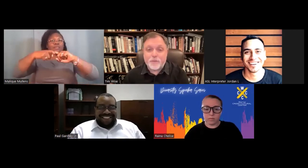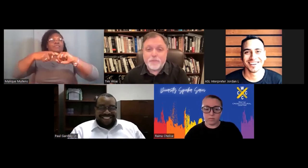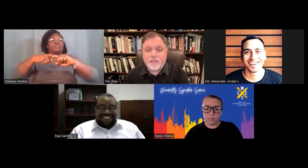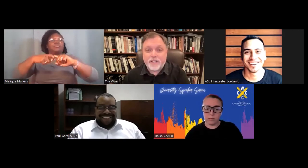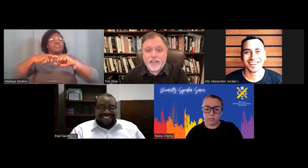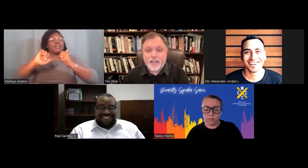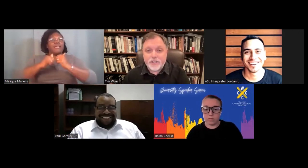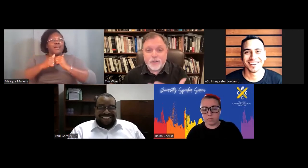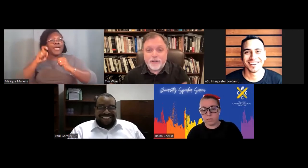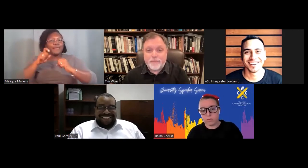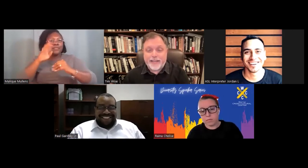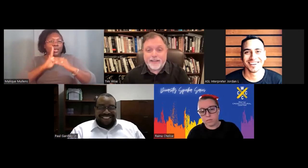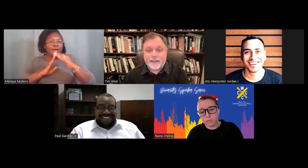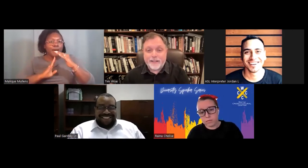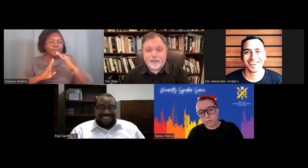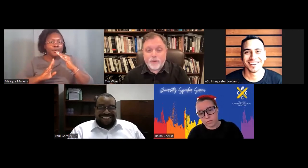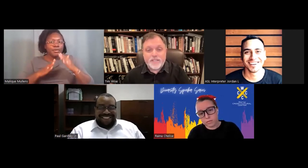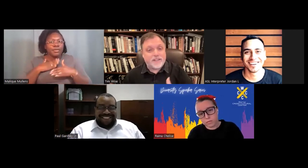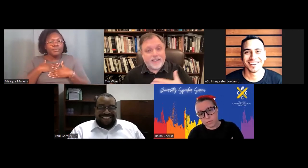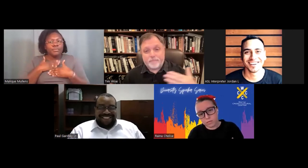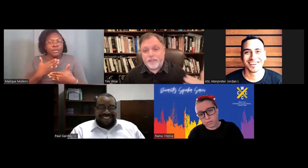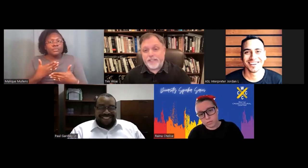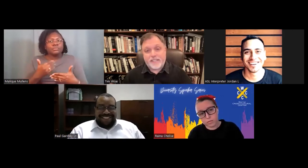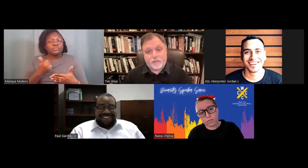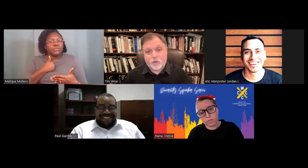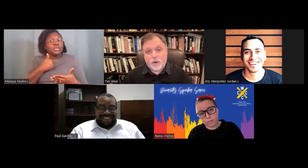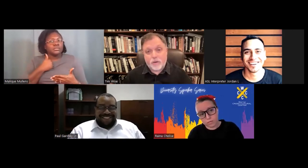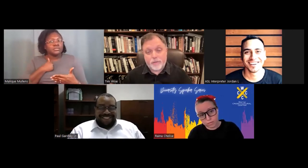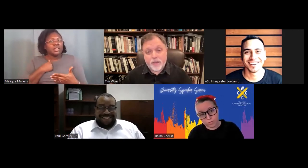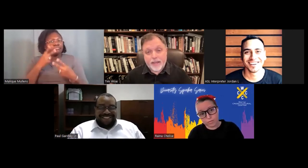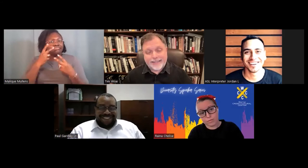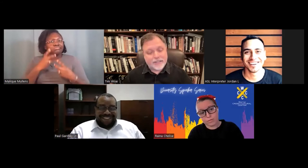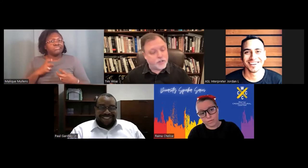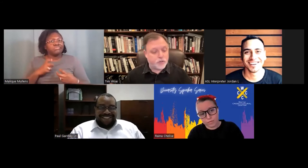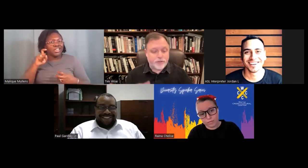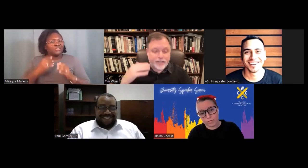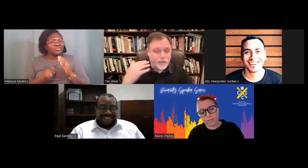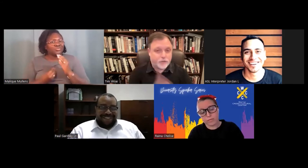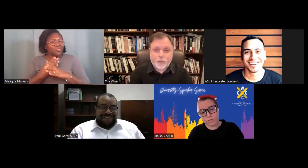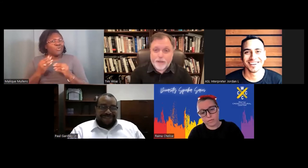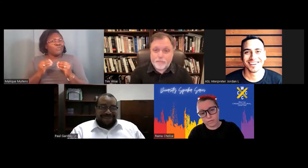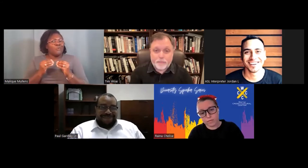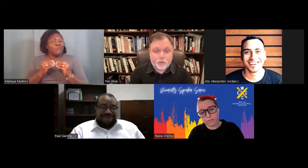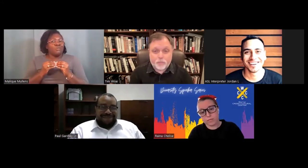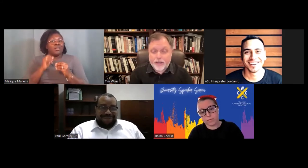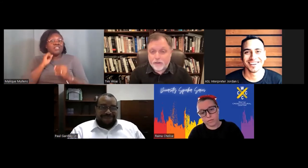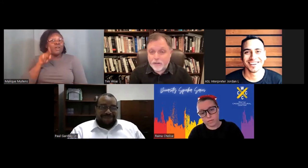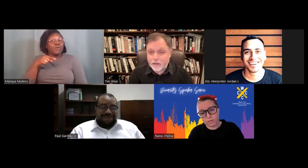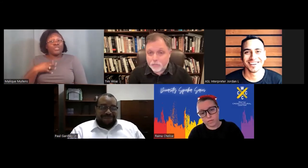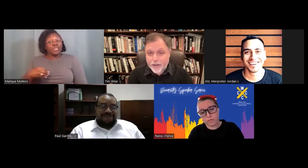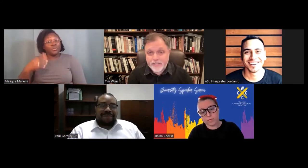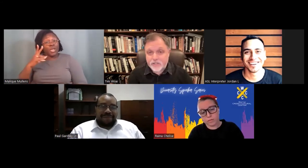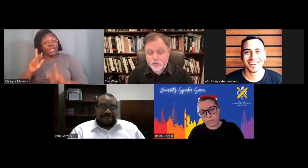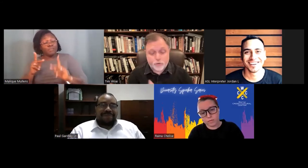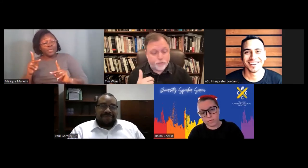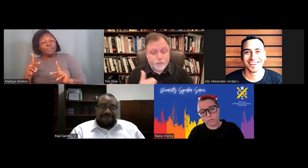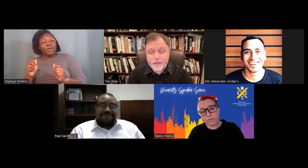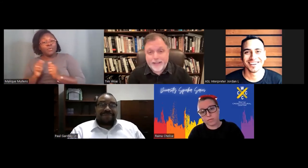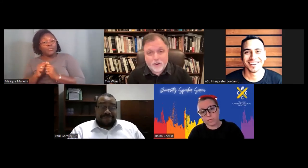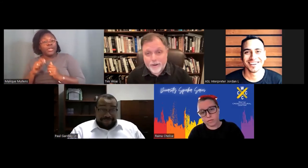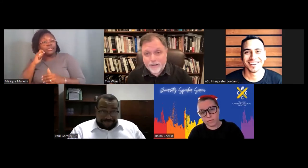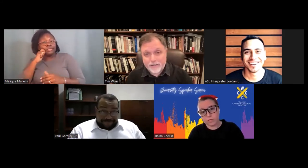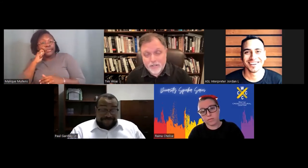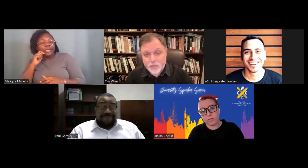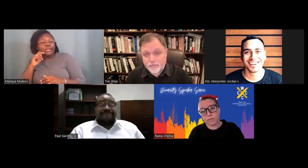having the humility to admit that we still have plenty of growth. And that's true, not just for white people around race, it's true for